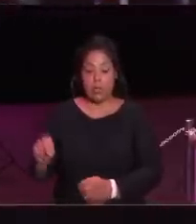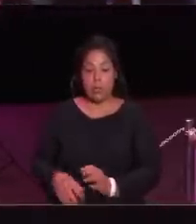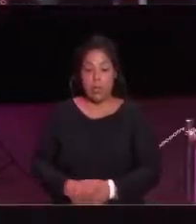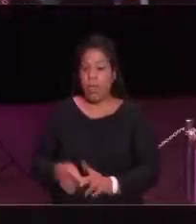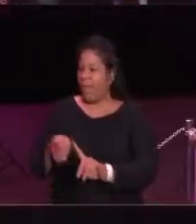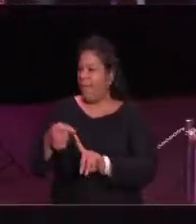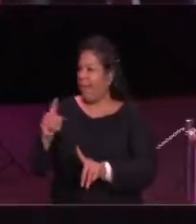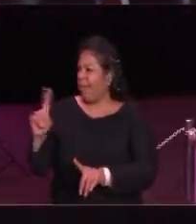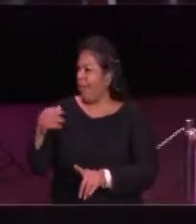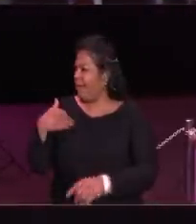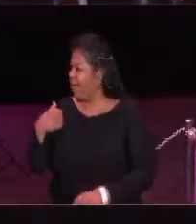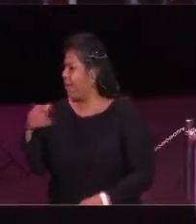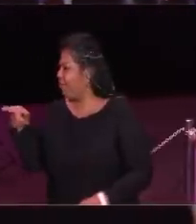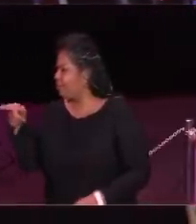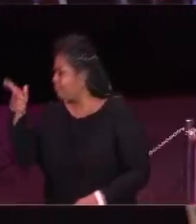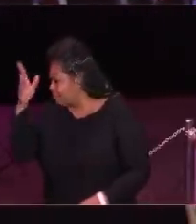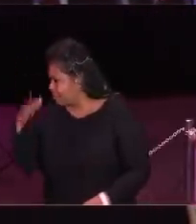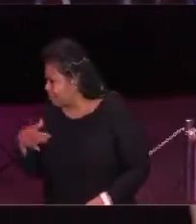where you from, young man?